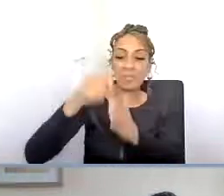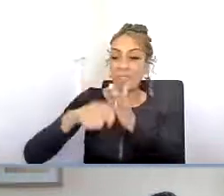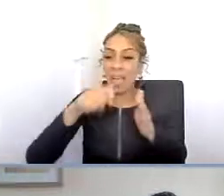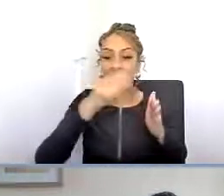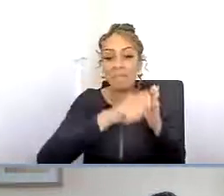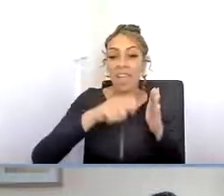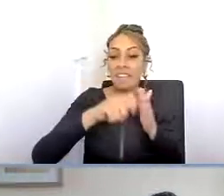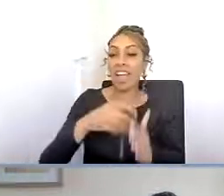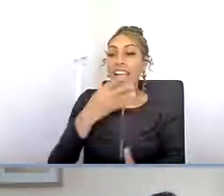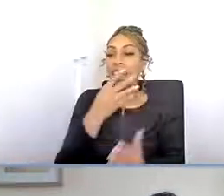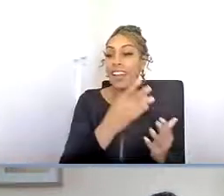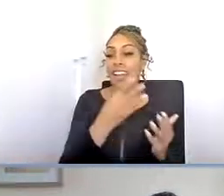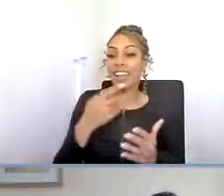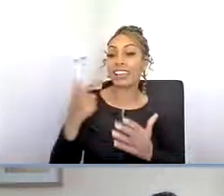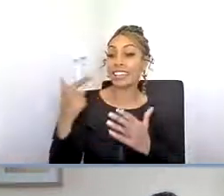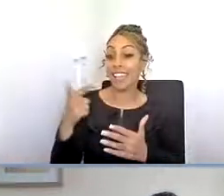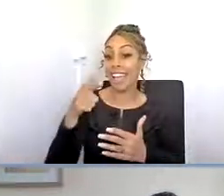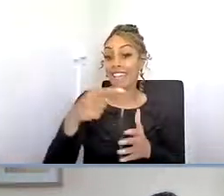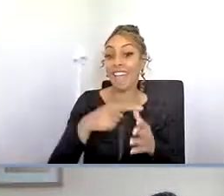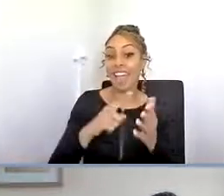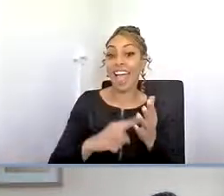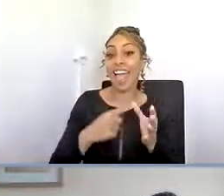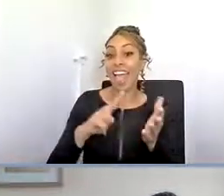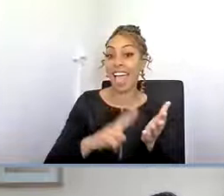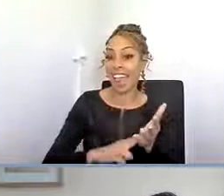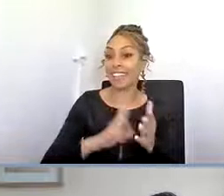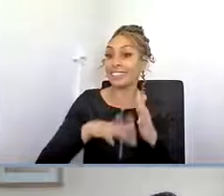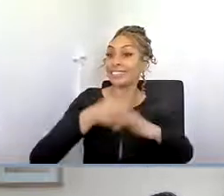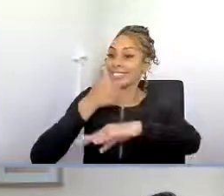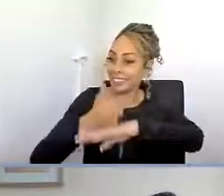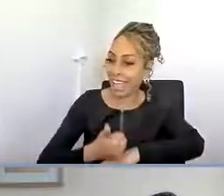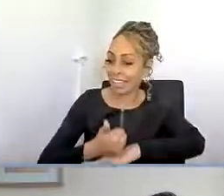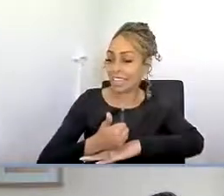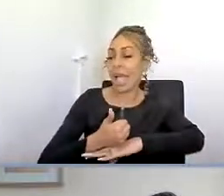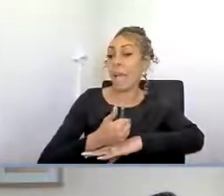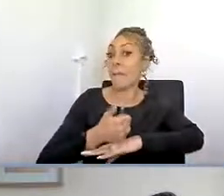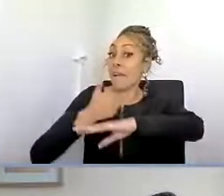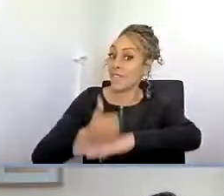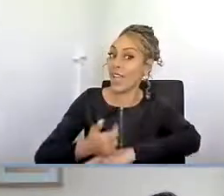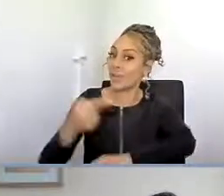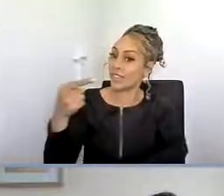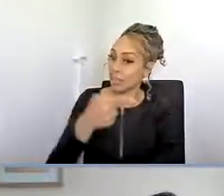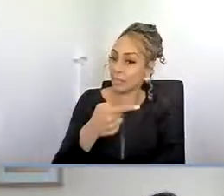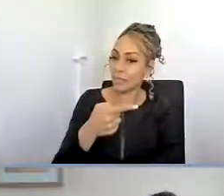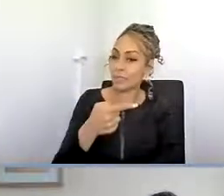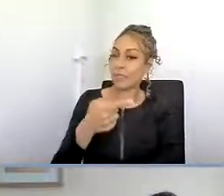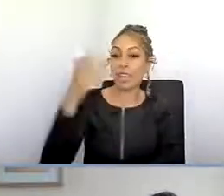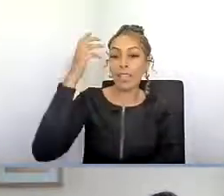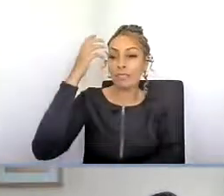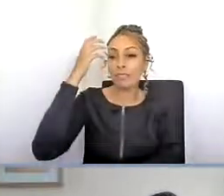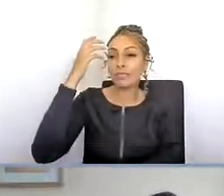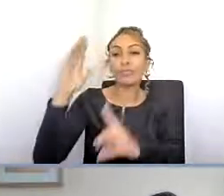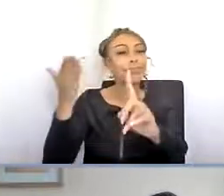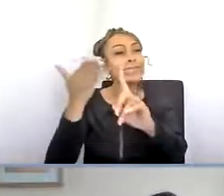in 1977, Alan set up the foundation for him. And at the time, the principal benefactions